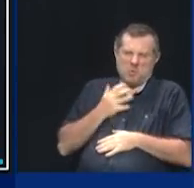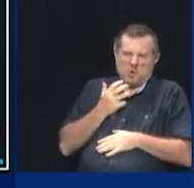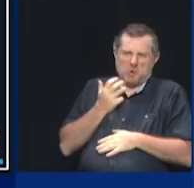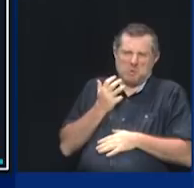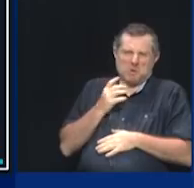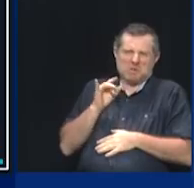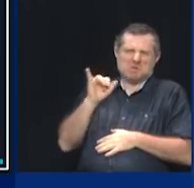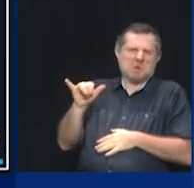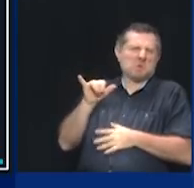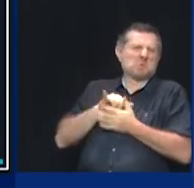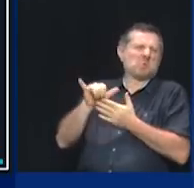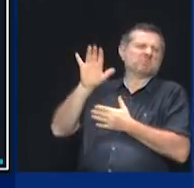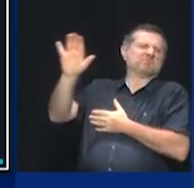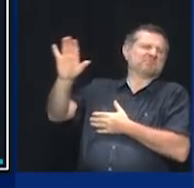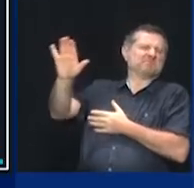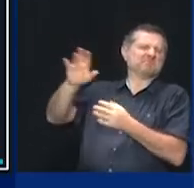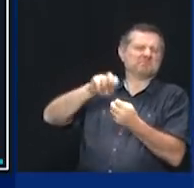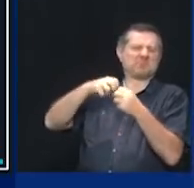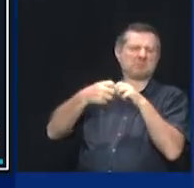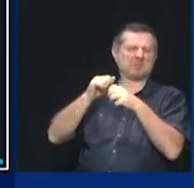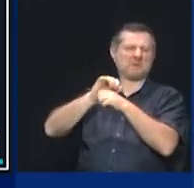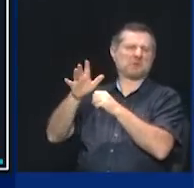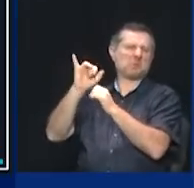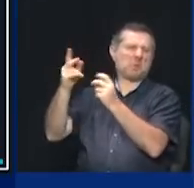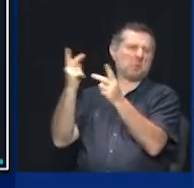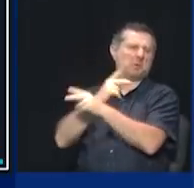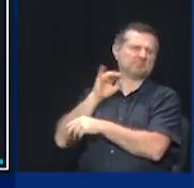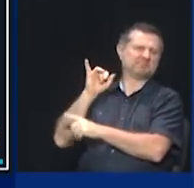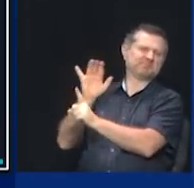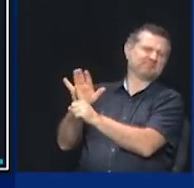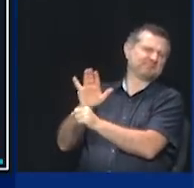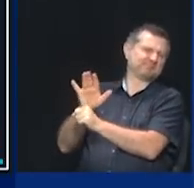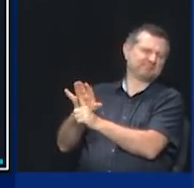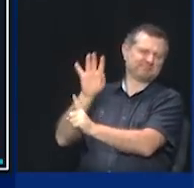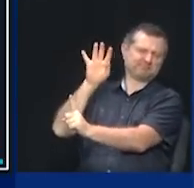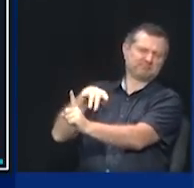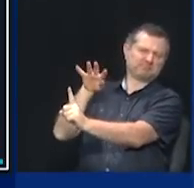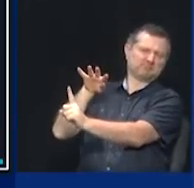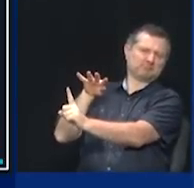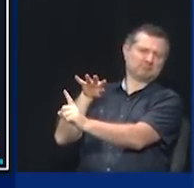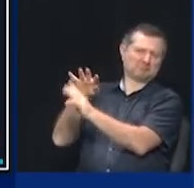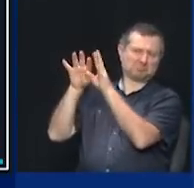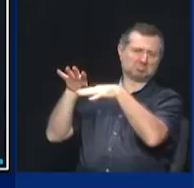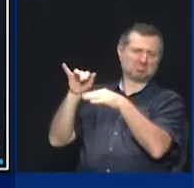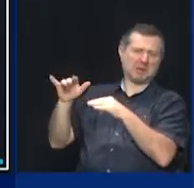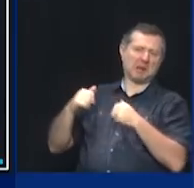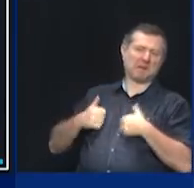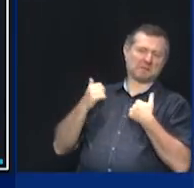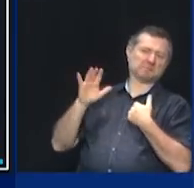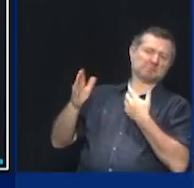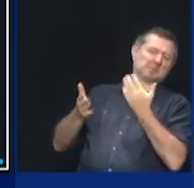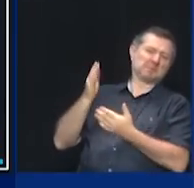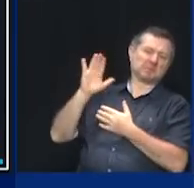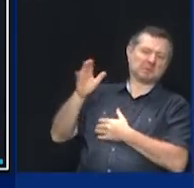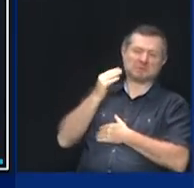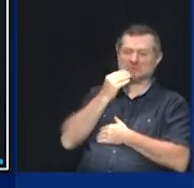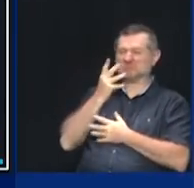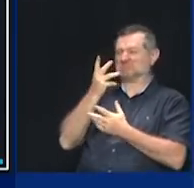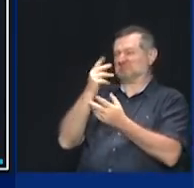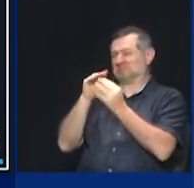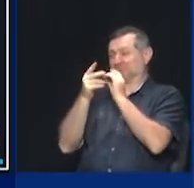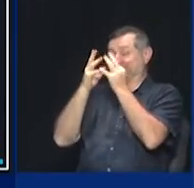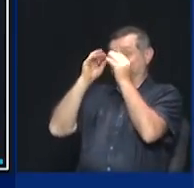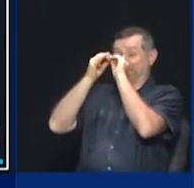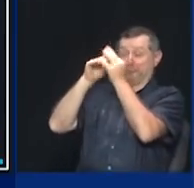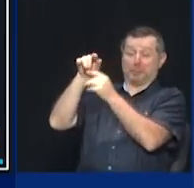York problem, COVID. Must be them. Must be the way they live. Must be what they eat. Something about those people in New